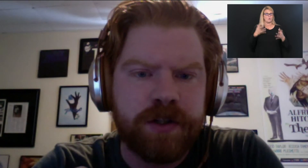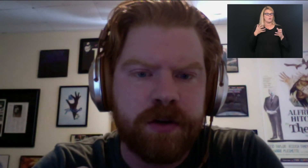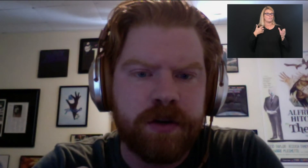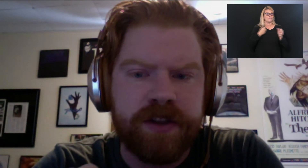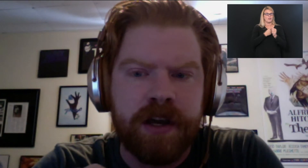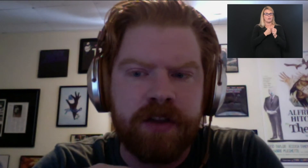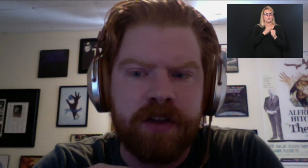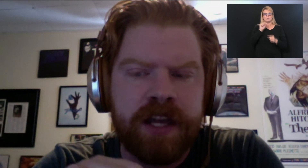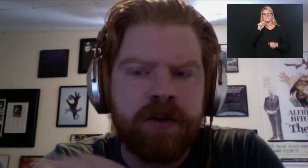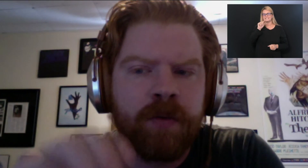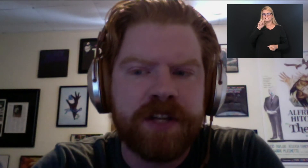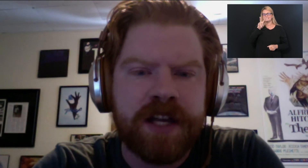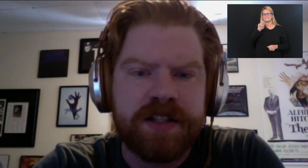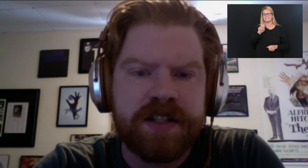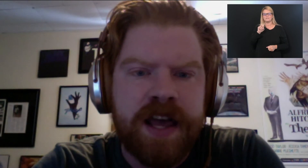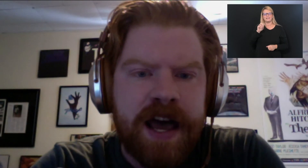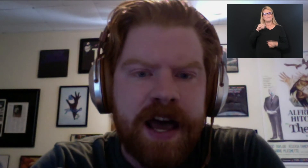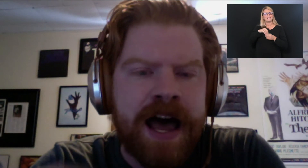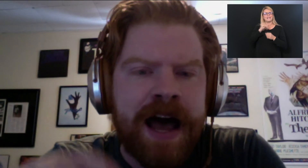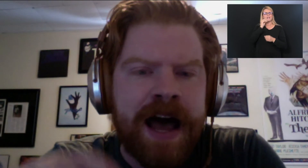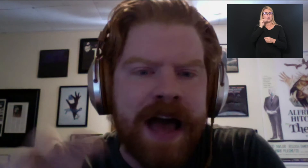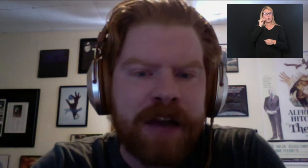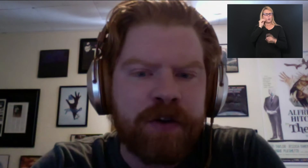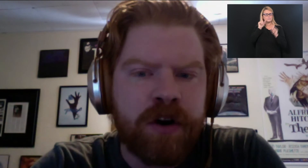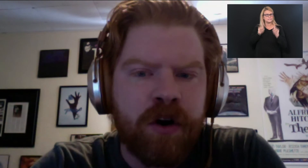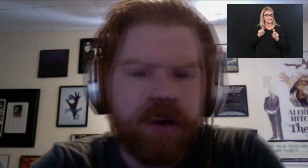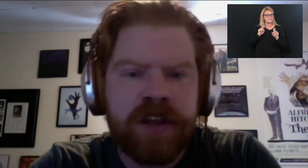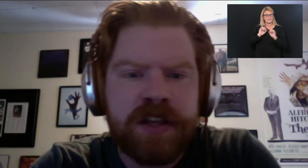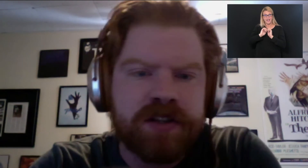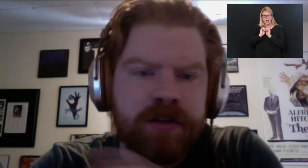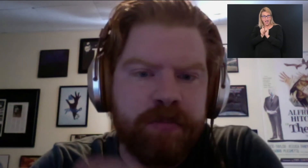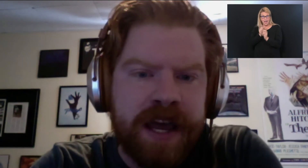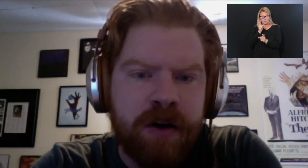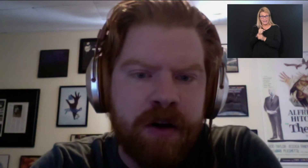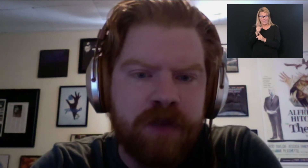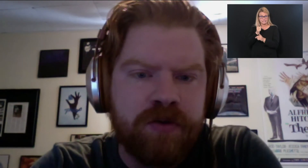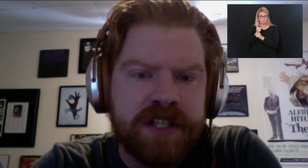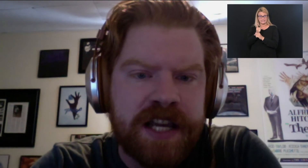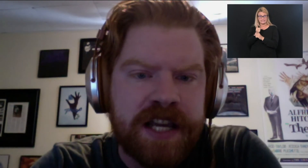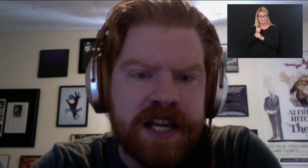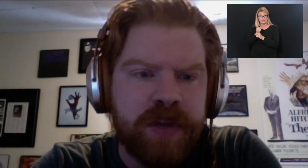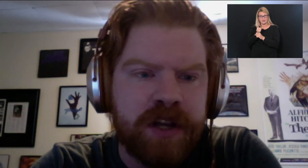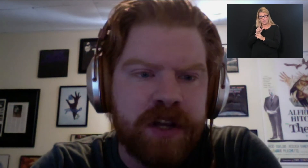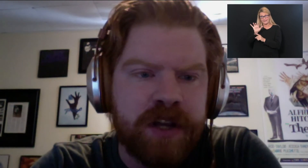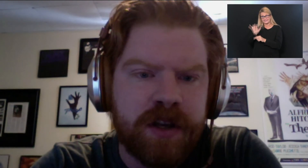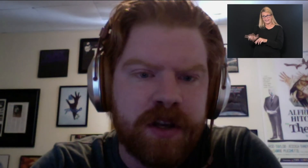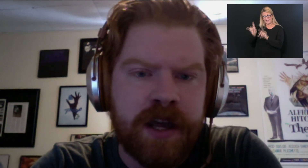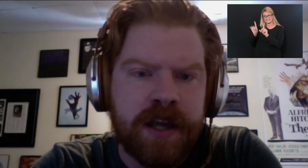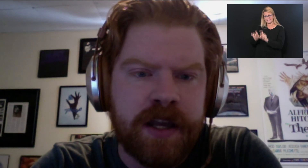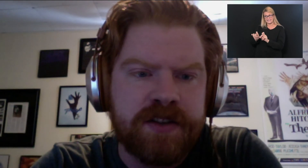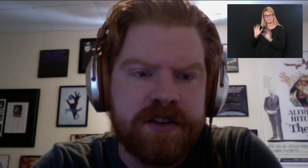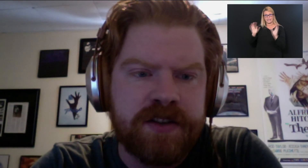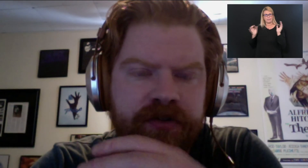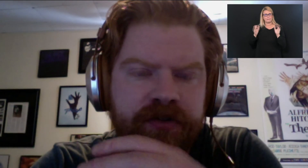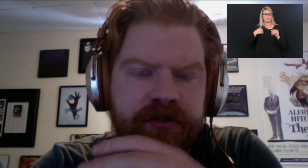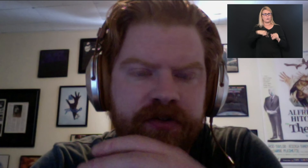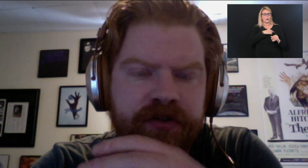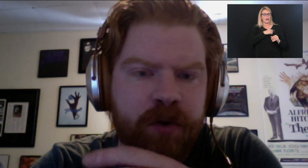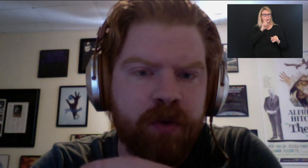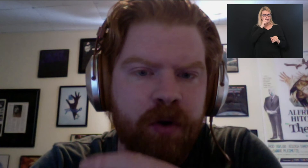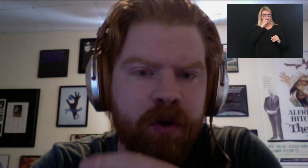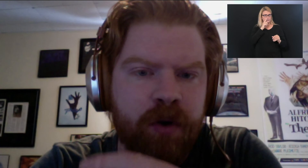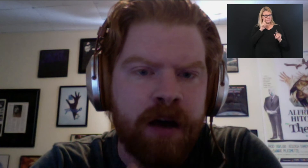question about the in-home test. How accurate are these compared to the test we've been using? And in this initial phase,